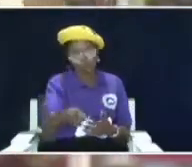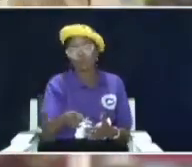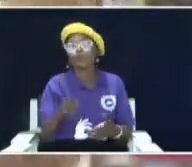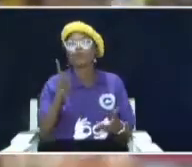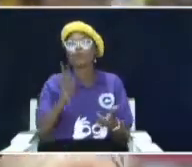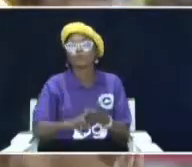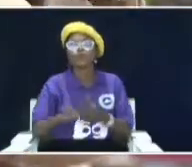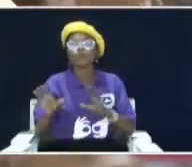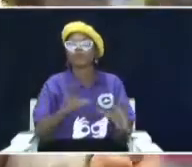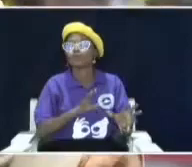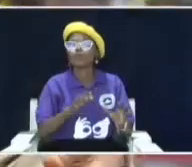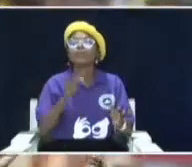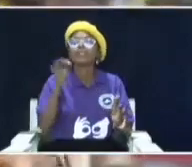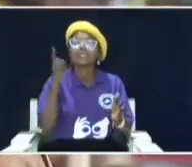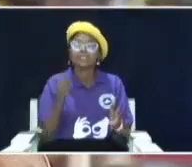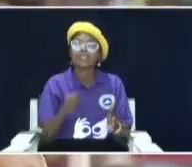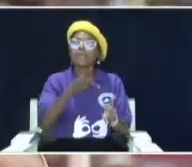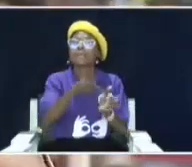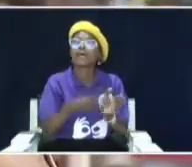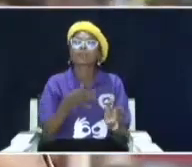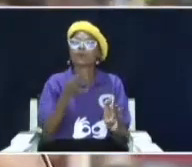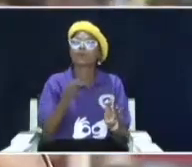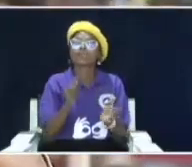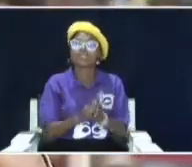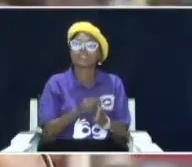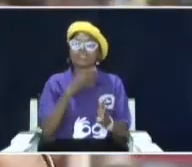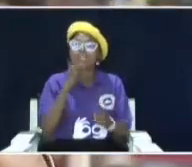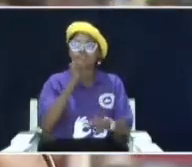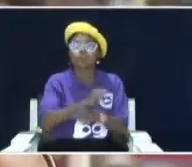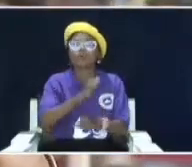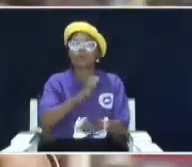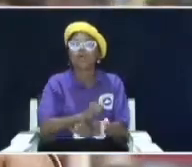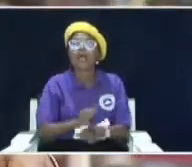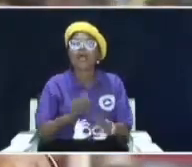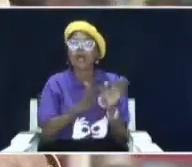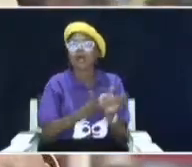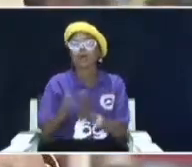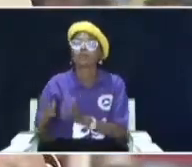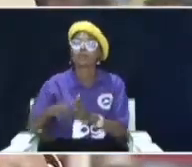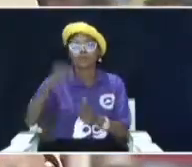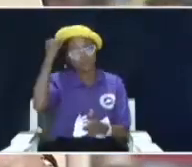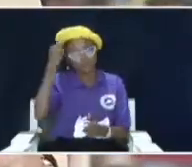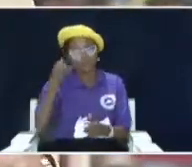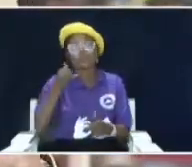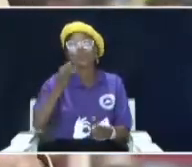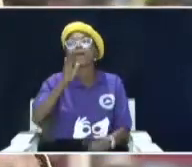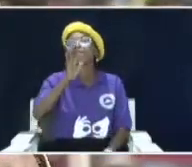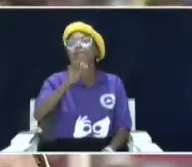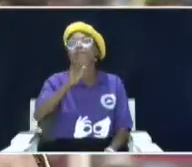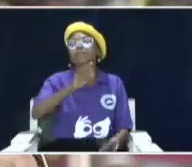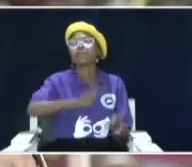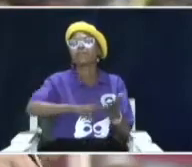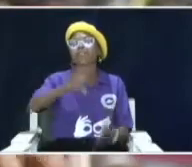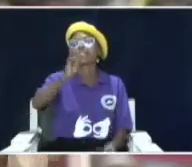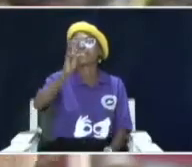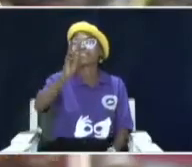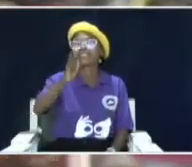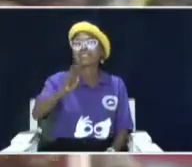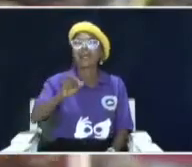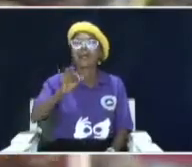to do the part of the contract. According to John chapter 15, verse 16. John 15,